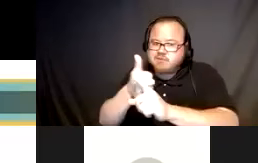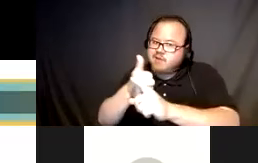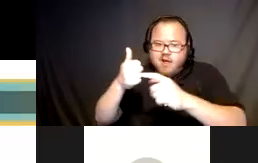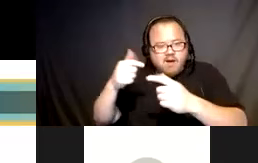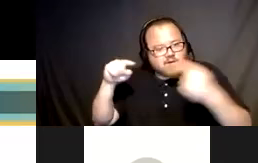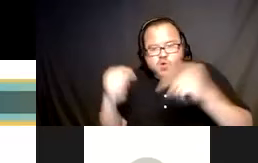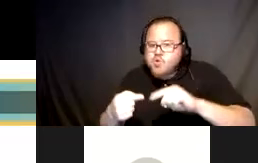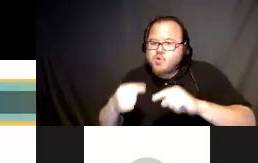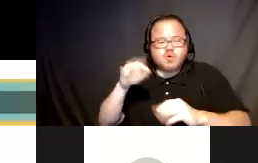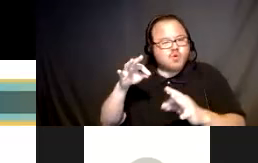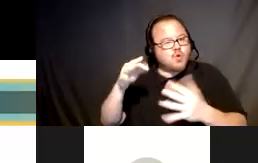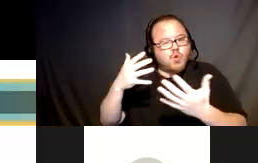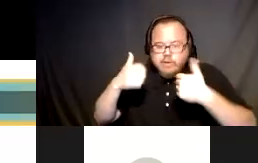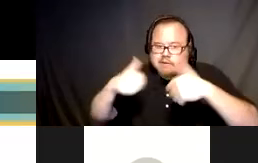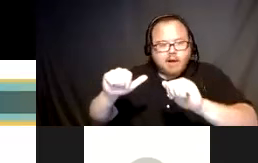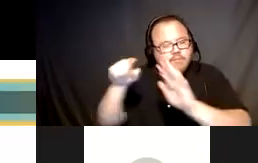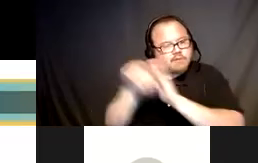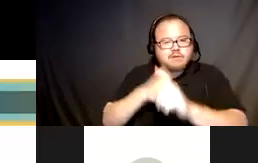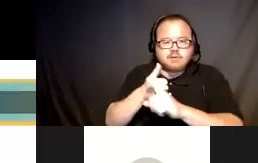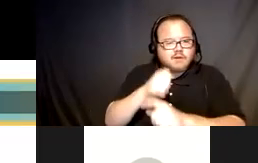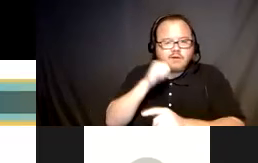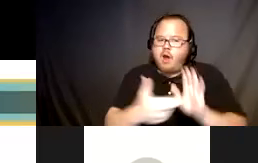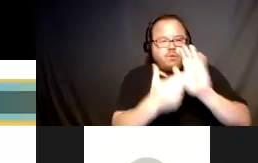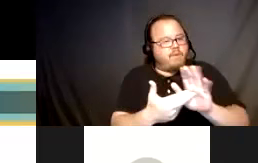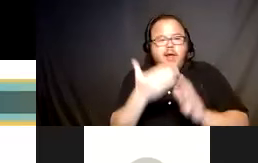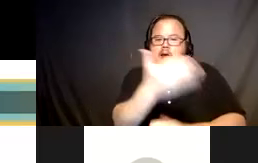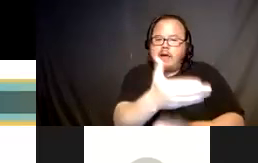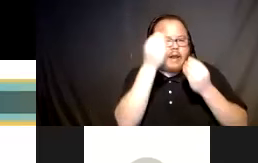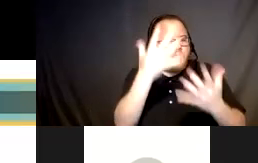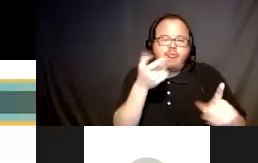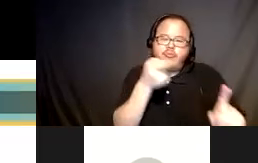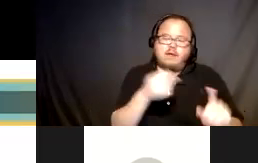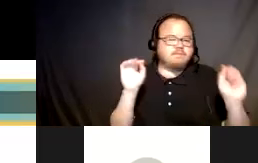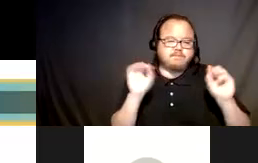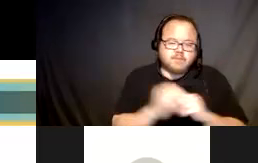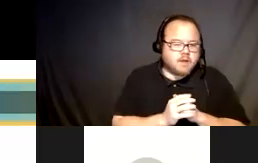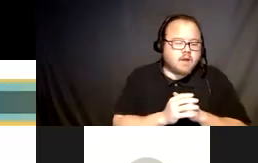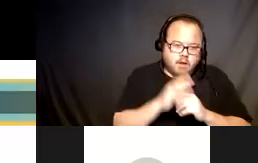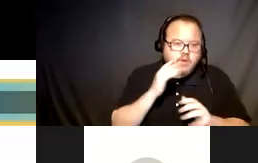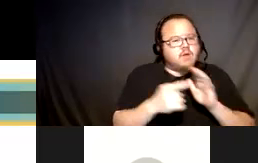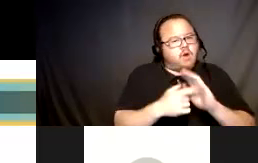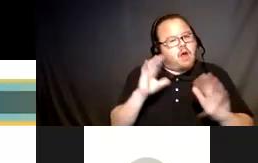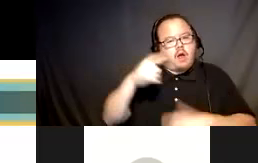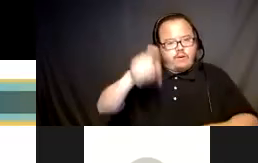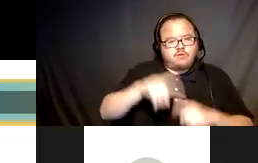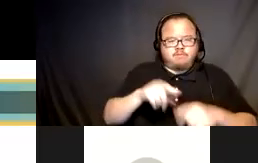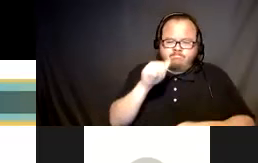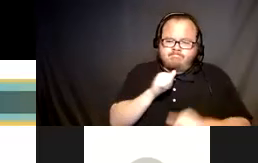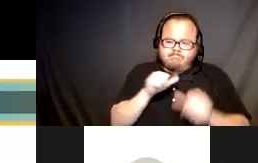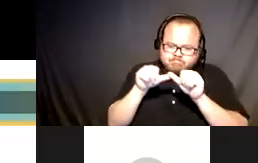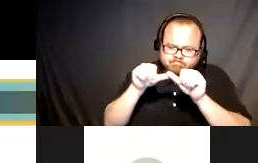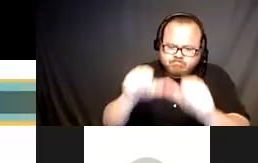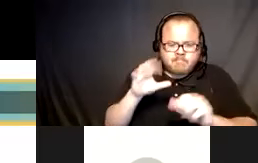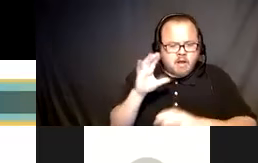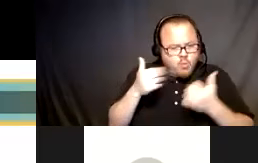self-inflicted injuries if treated, thus are not represented in the data here. Overall, this signifies our need to stay vigilant in our